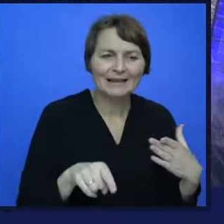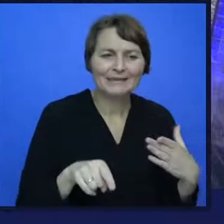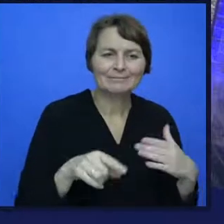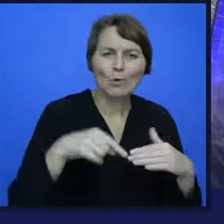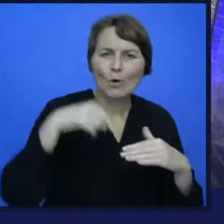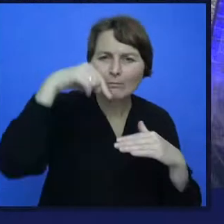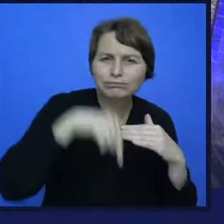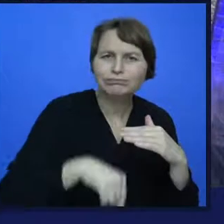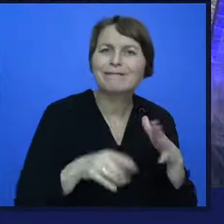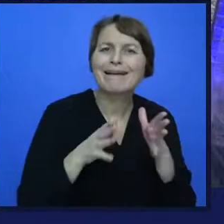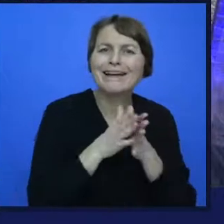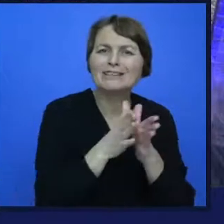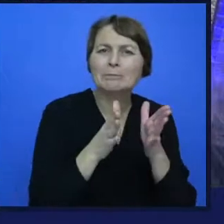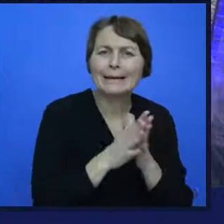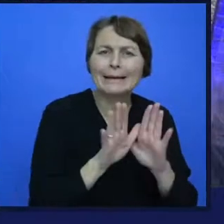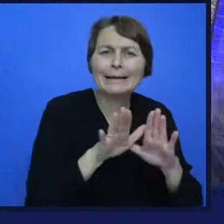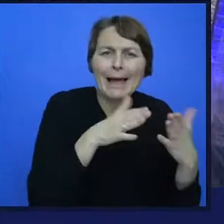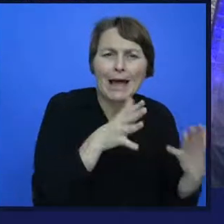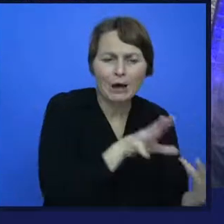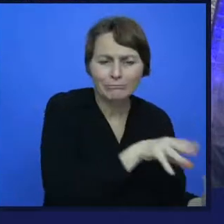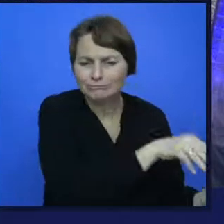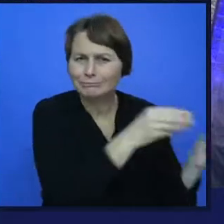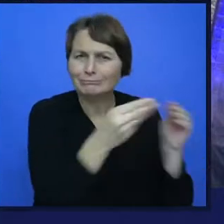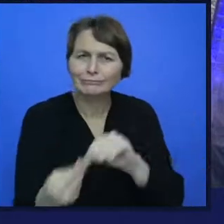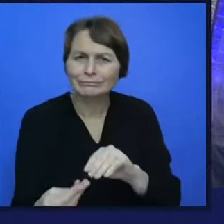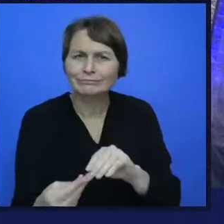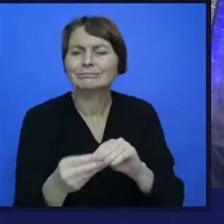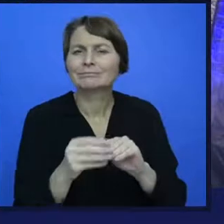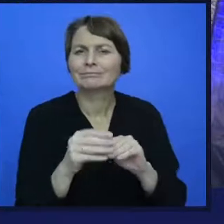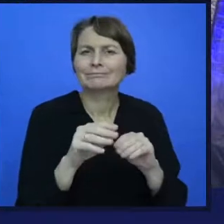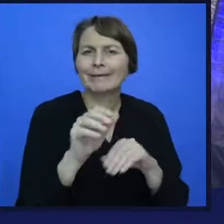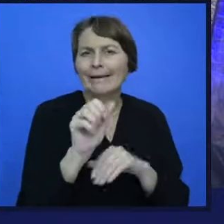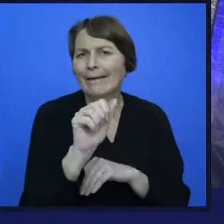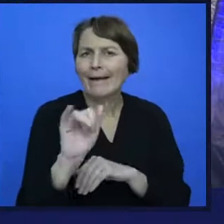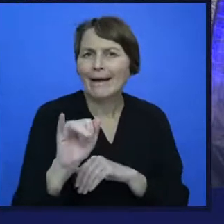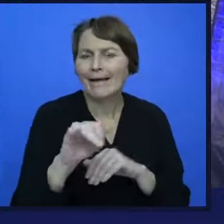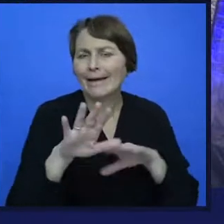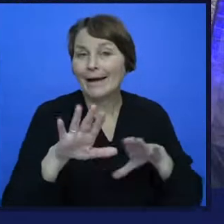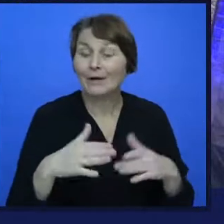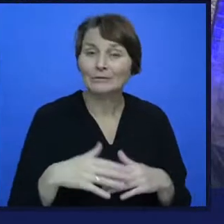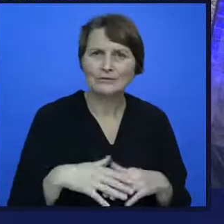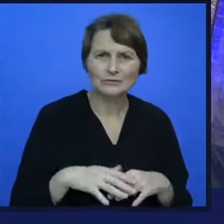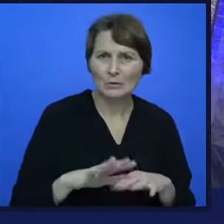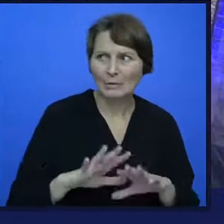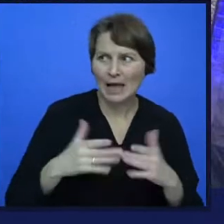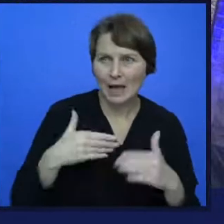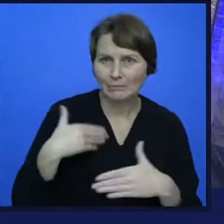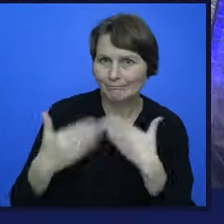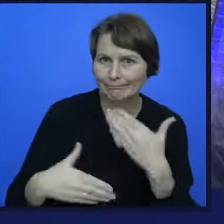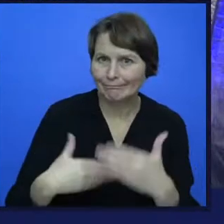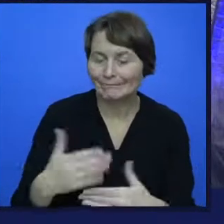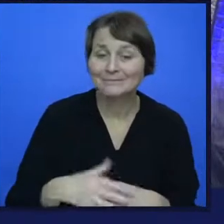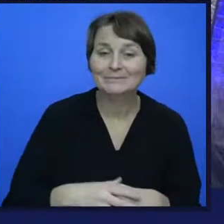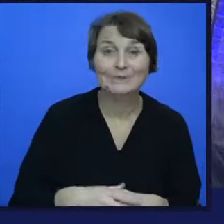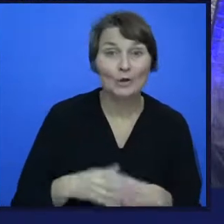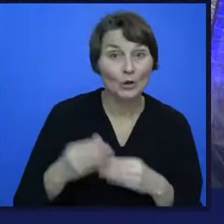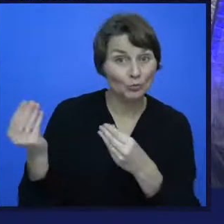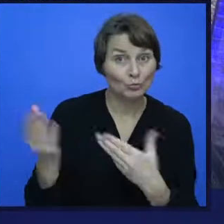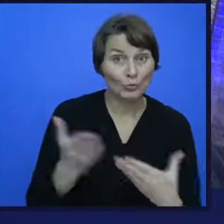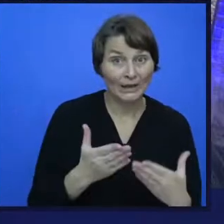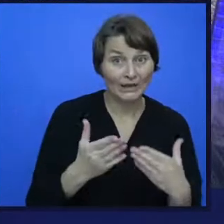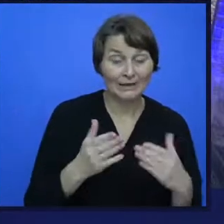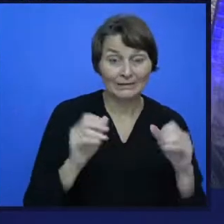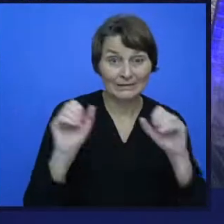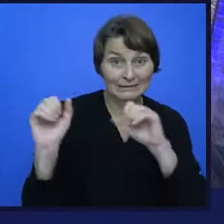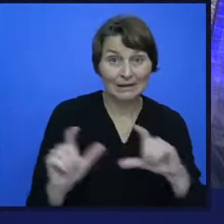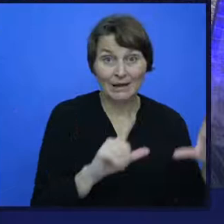I just like go into it and show it, or what should I do? Absolutely. I don't know what you brought. Did you bring a set of slides first? Can I